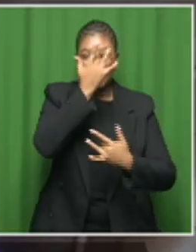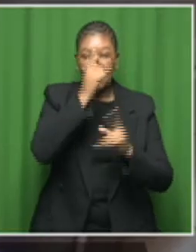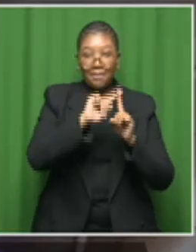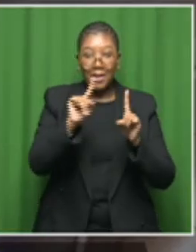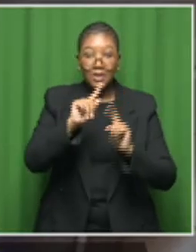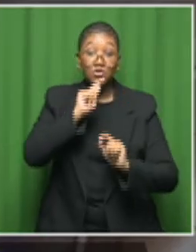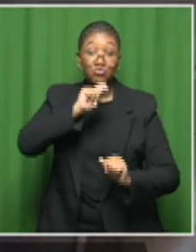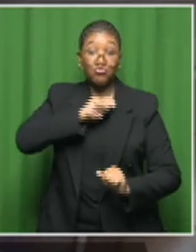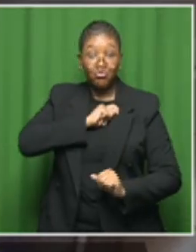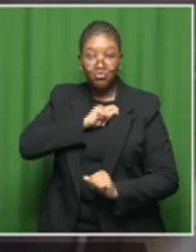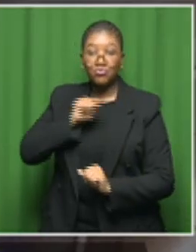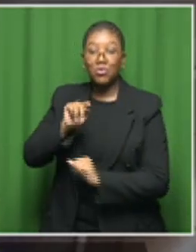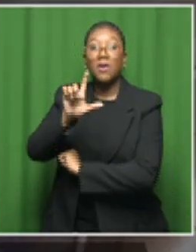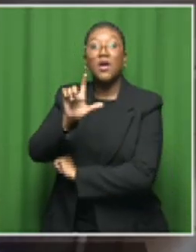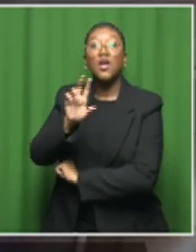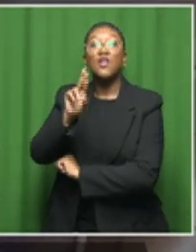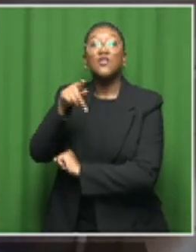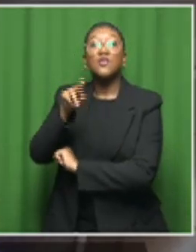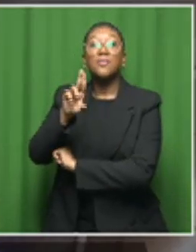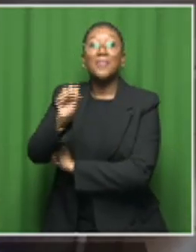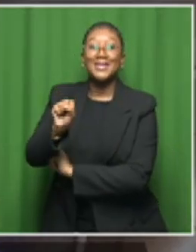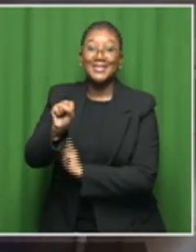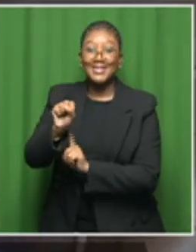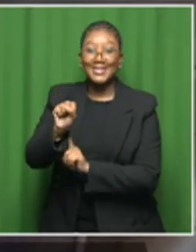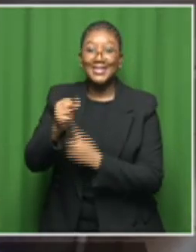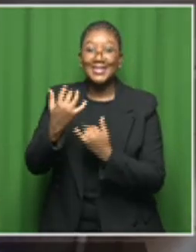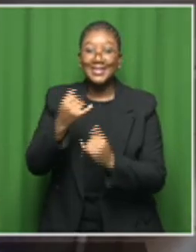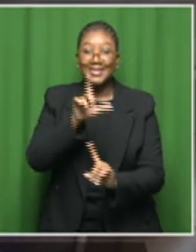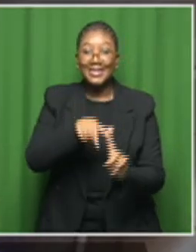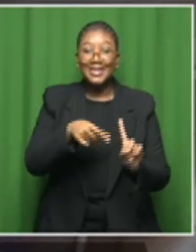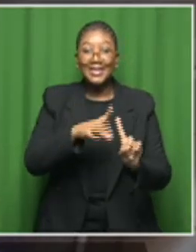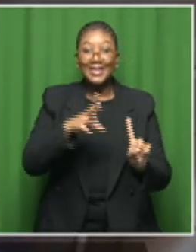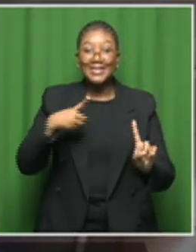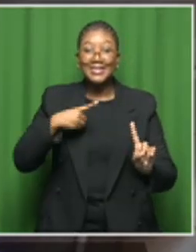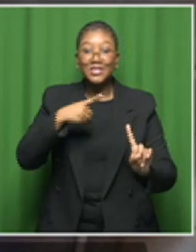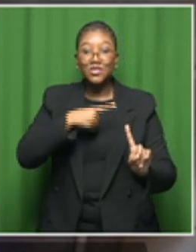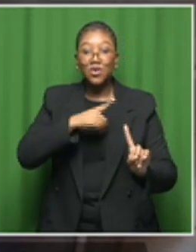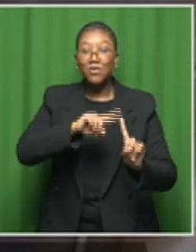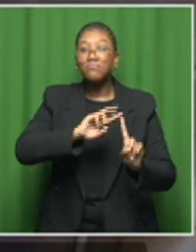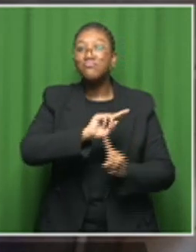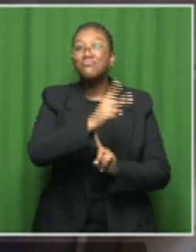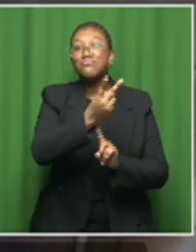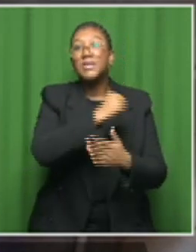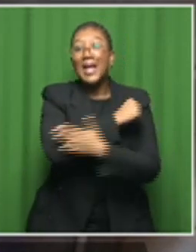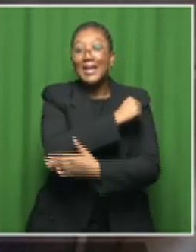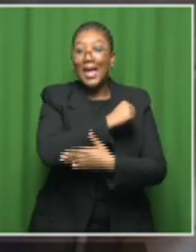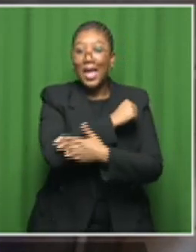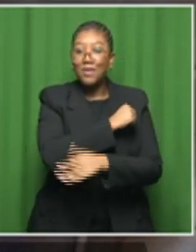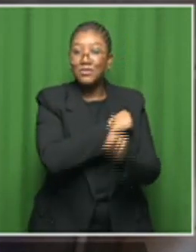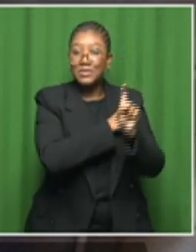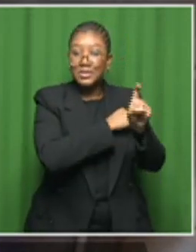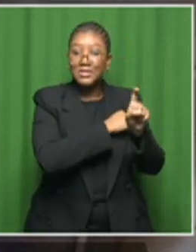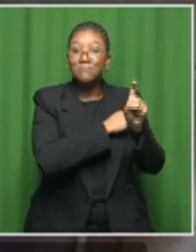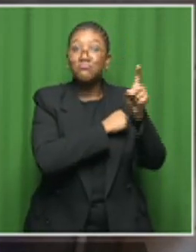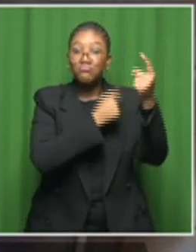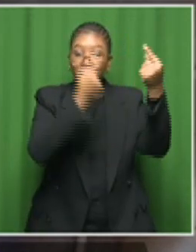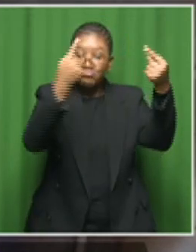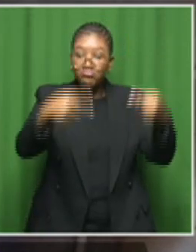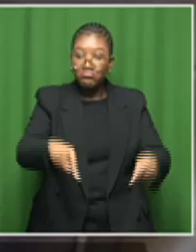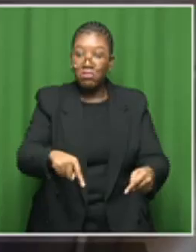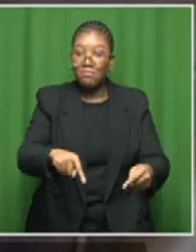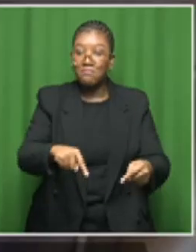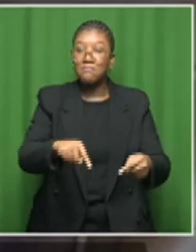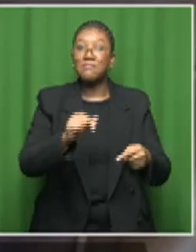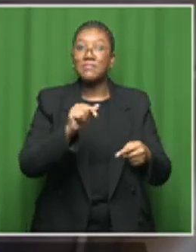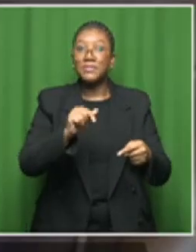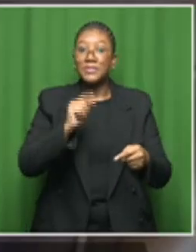it was actually lupus. It had to take a doctor from another country that came and,